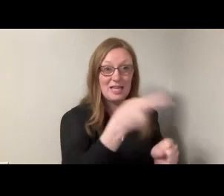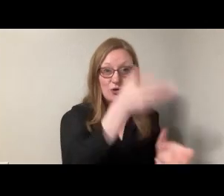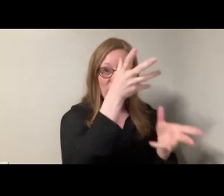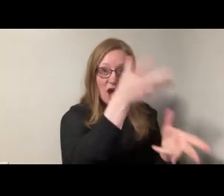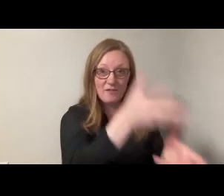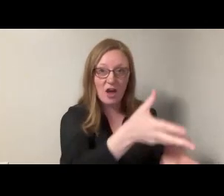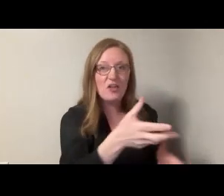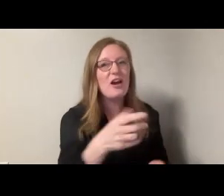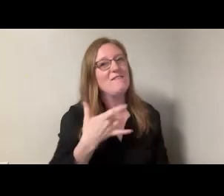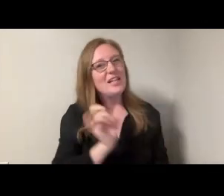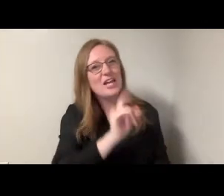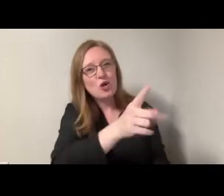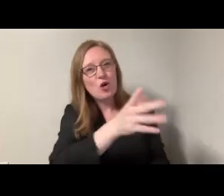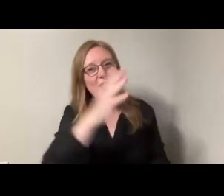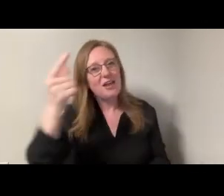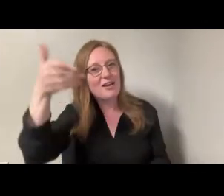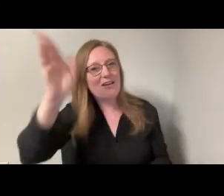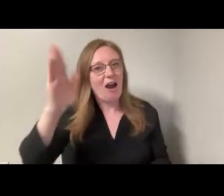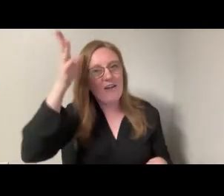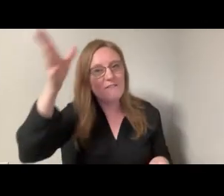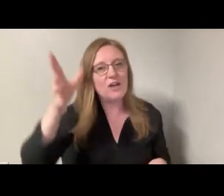the Godfather. If you would.